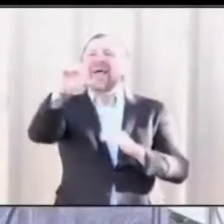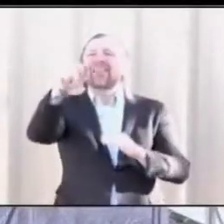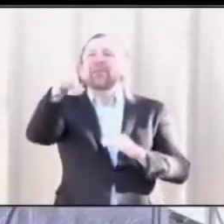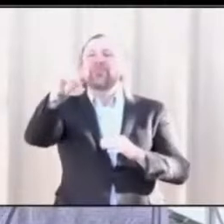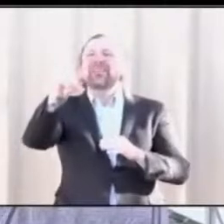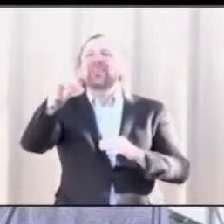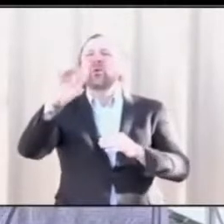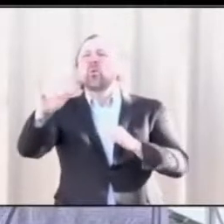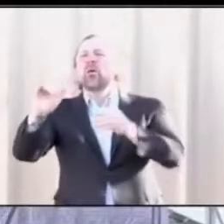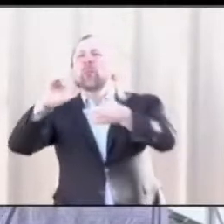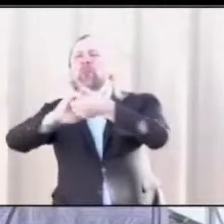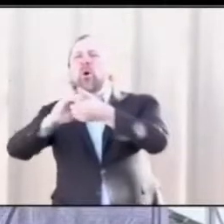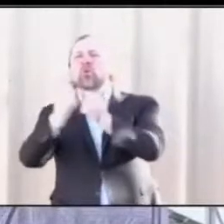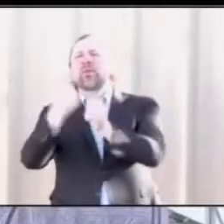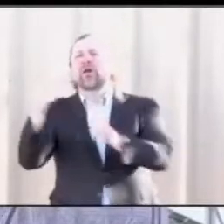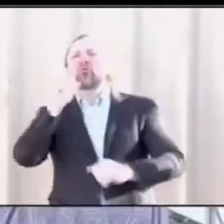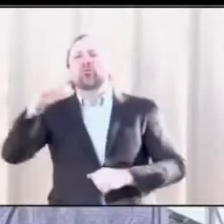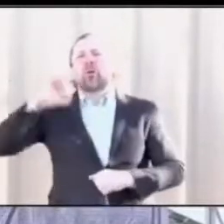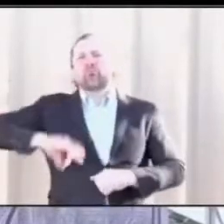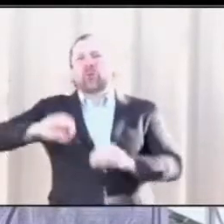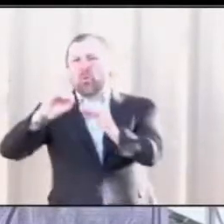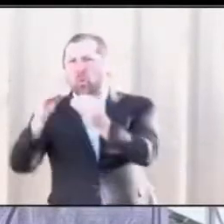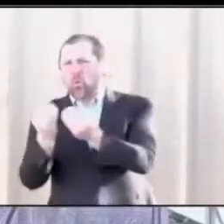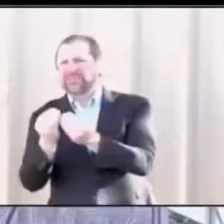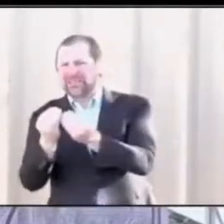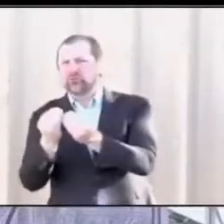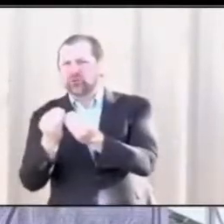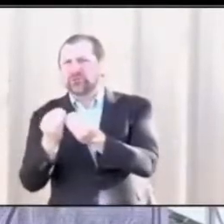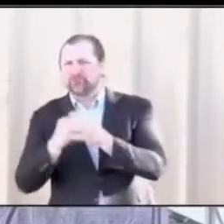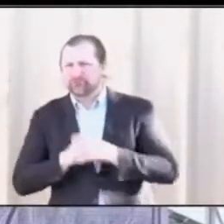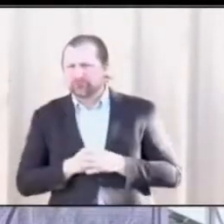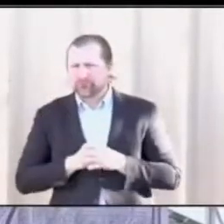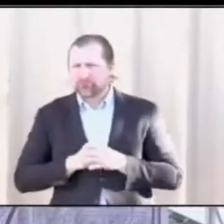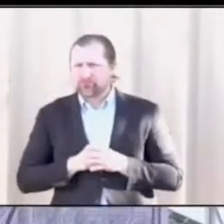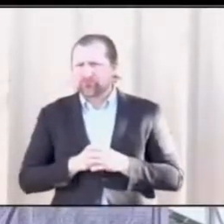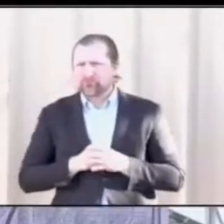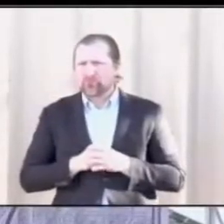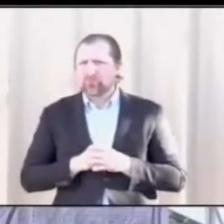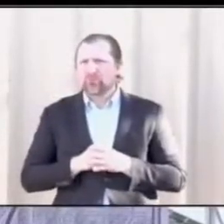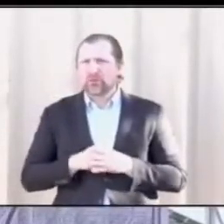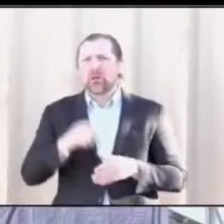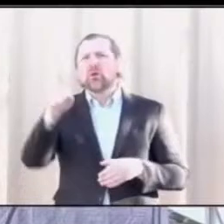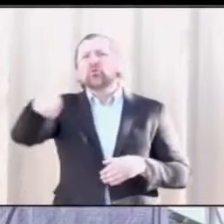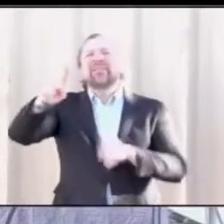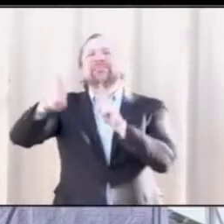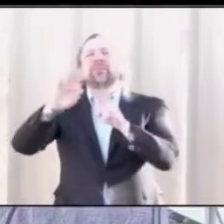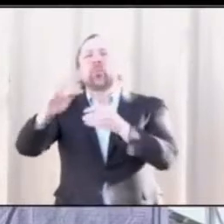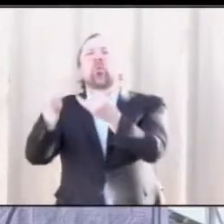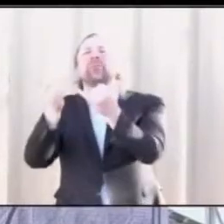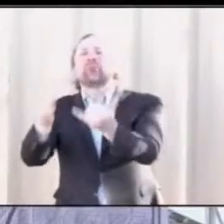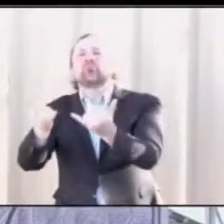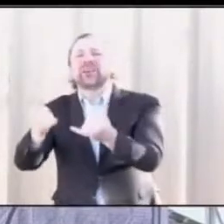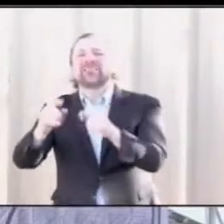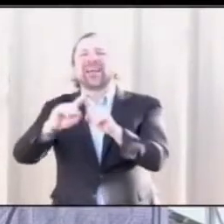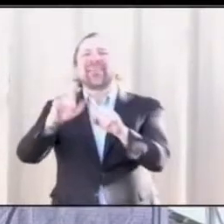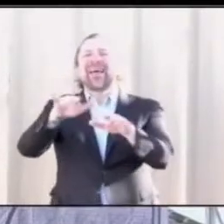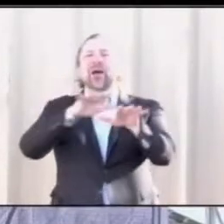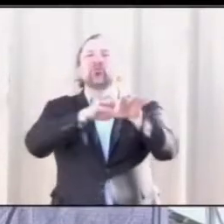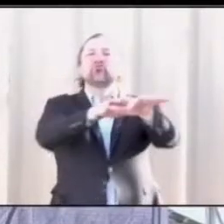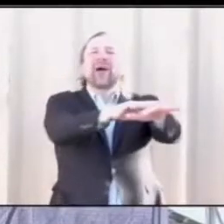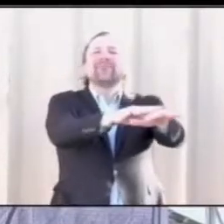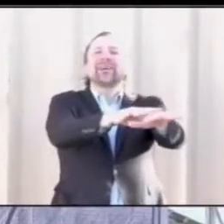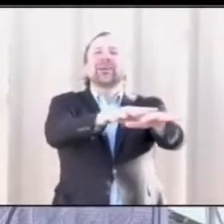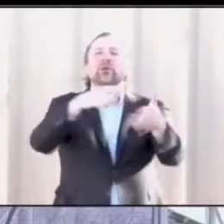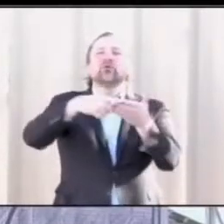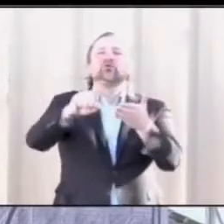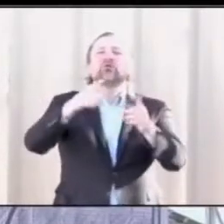is a non-governmental organization. Volunteers from Team Rubicon will be present and available at our traffic control points through the Palisades